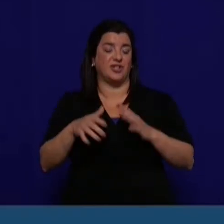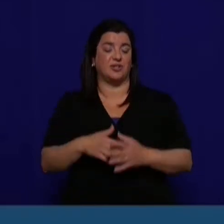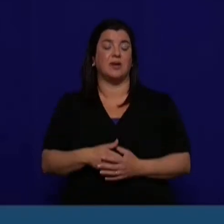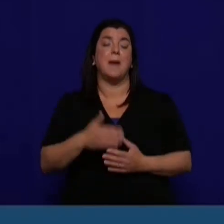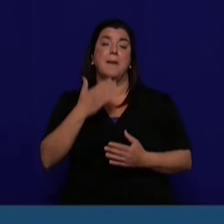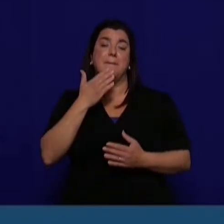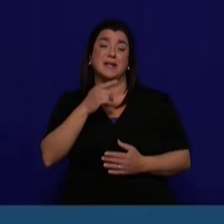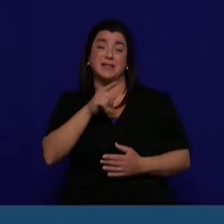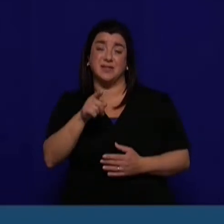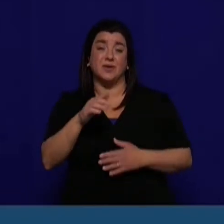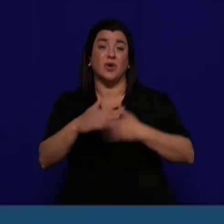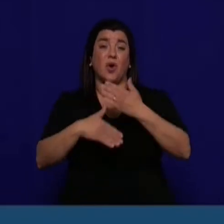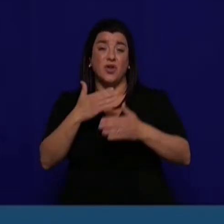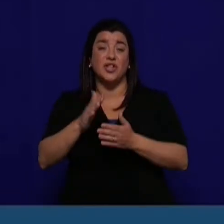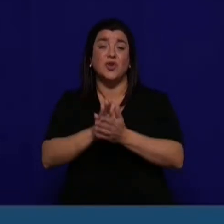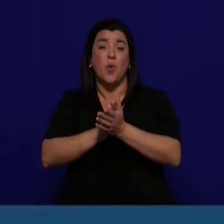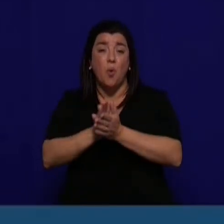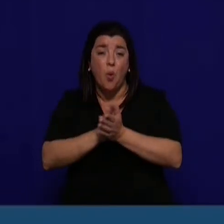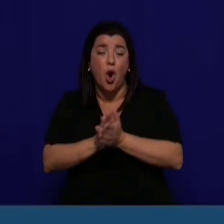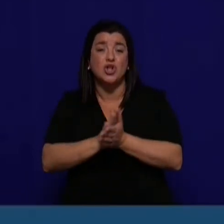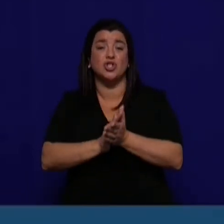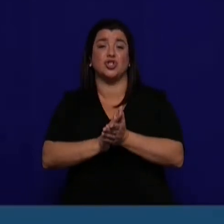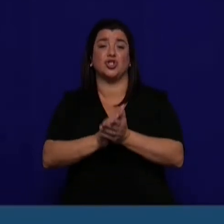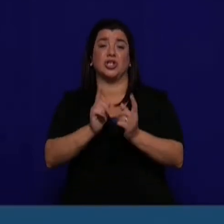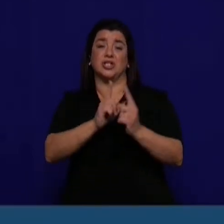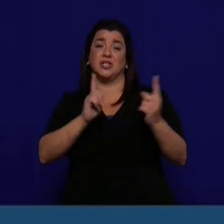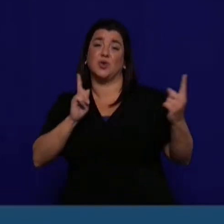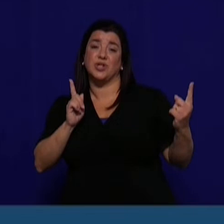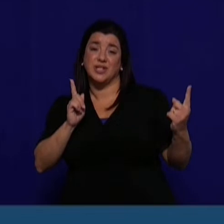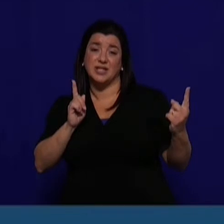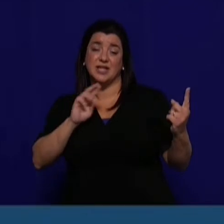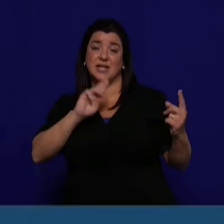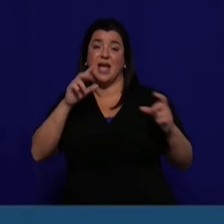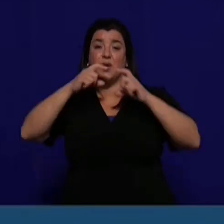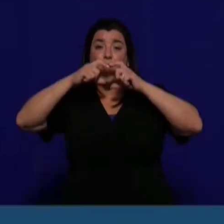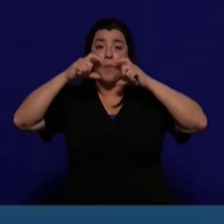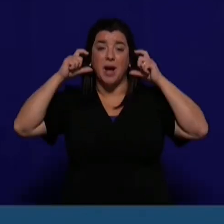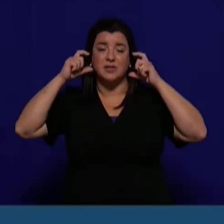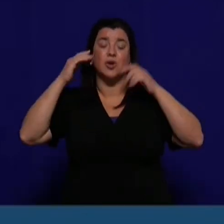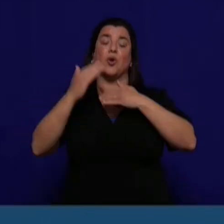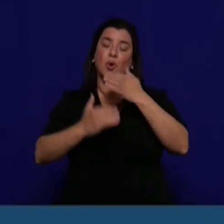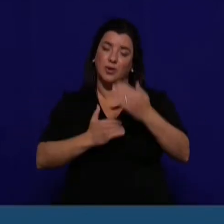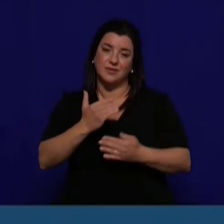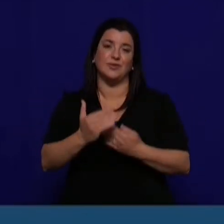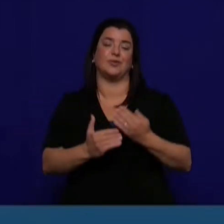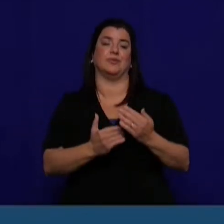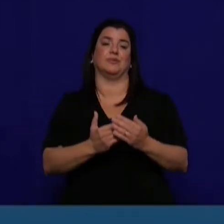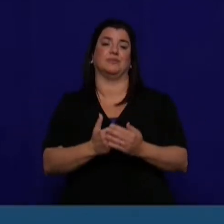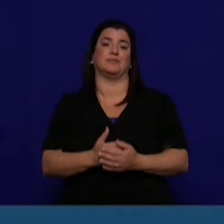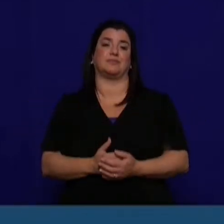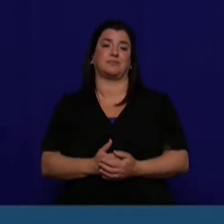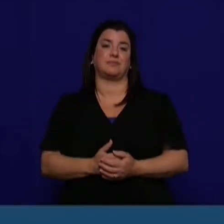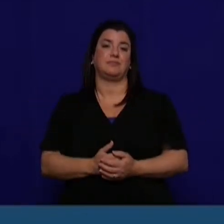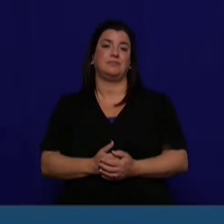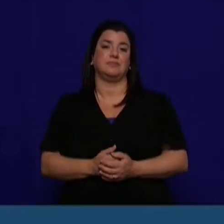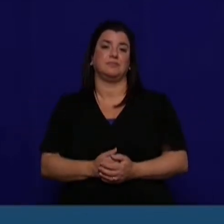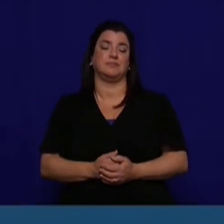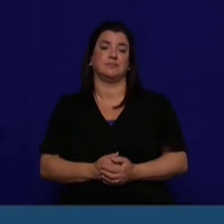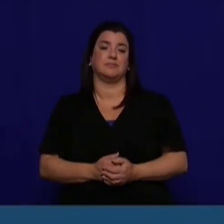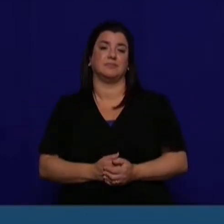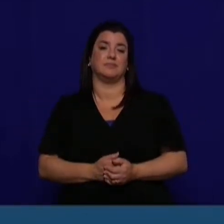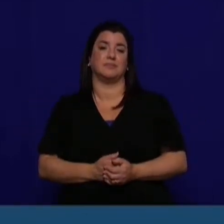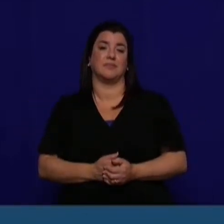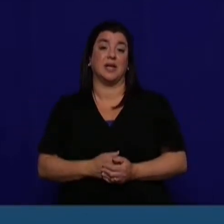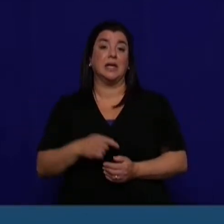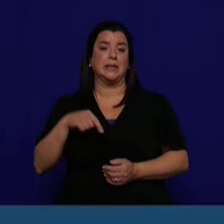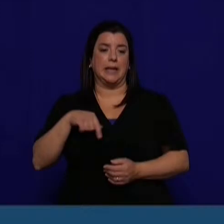hand washing, social distancing, and also the wearing of the masks. And as we go on with the relaxation